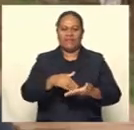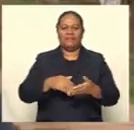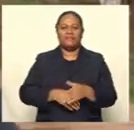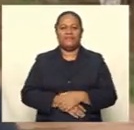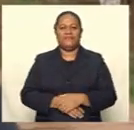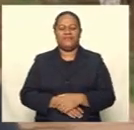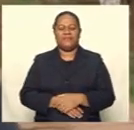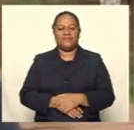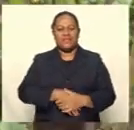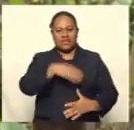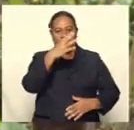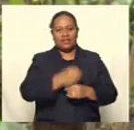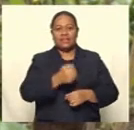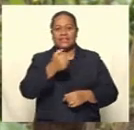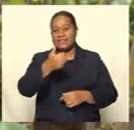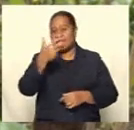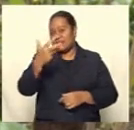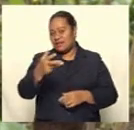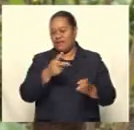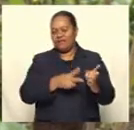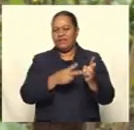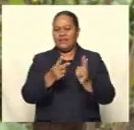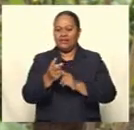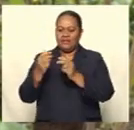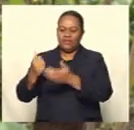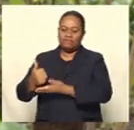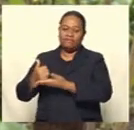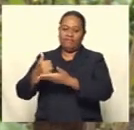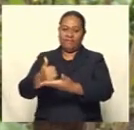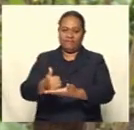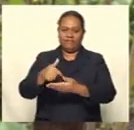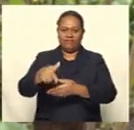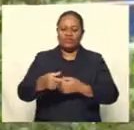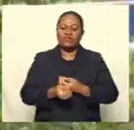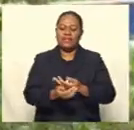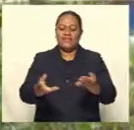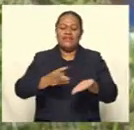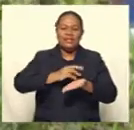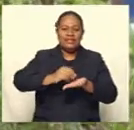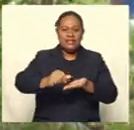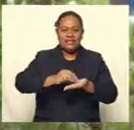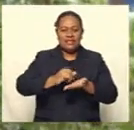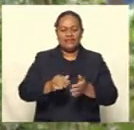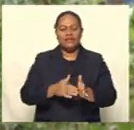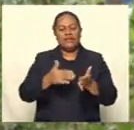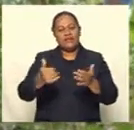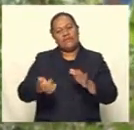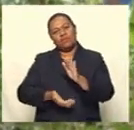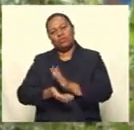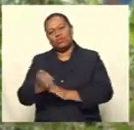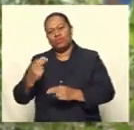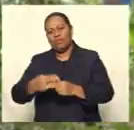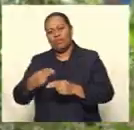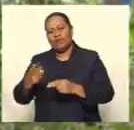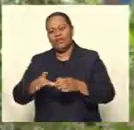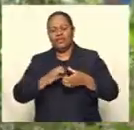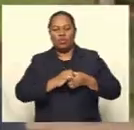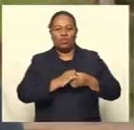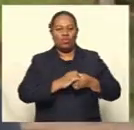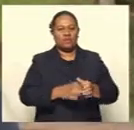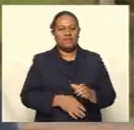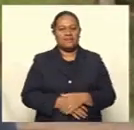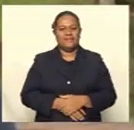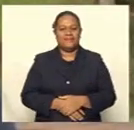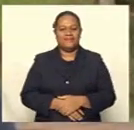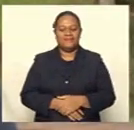A total of 69 families were assisted and given the seedlings. Some have gone to plant their own root crops.